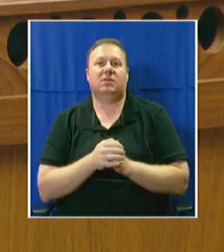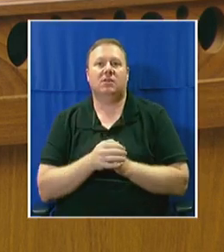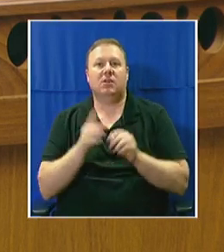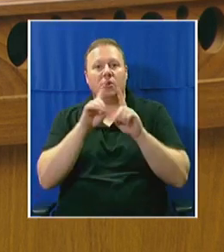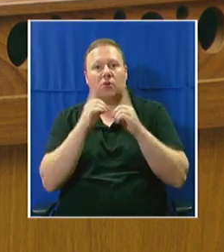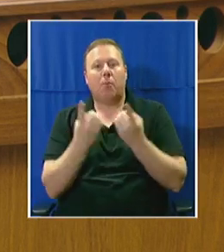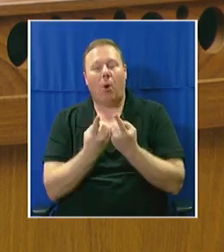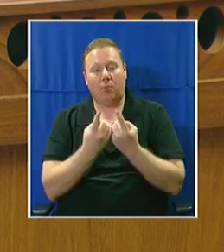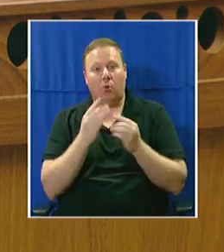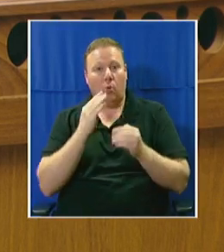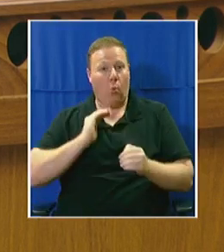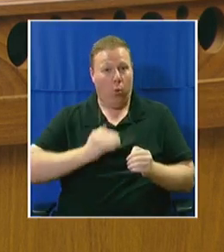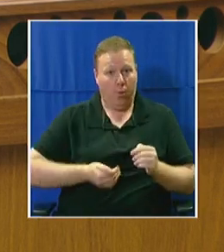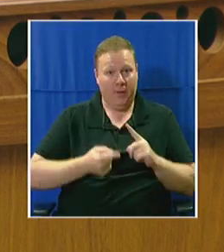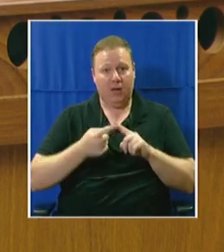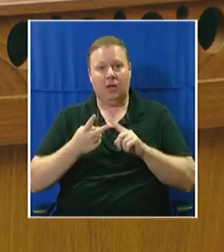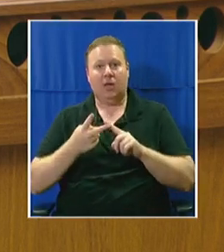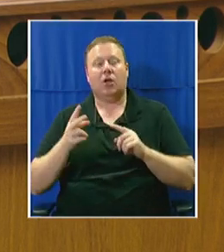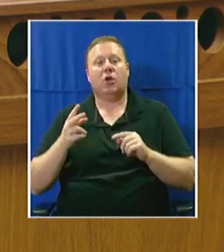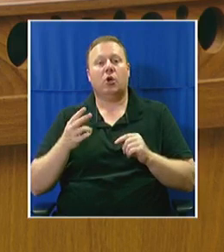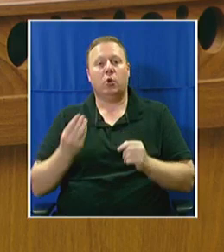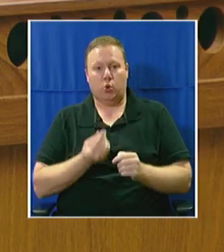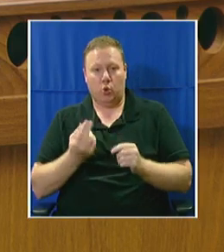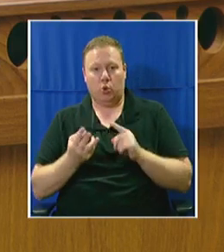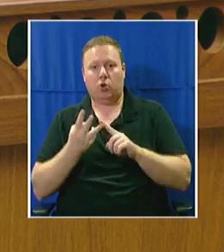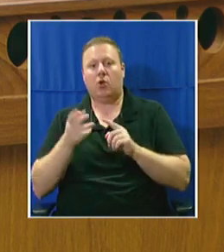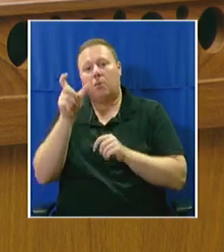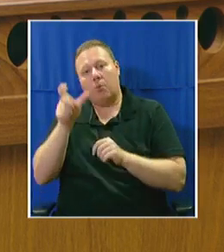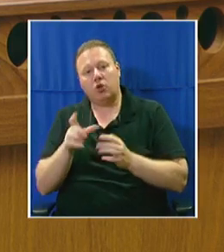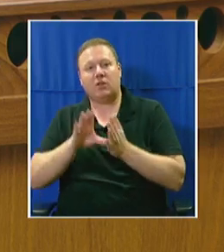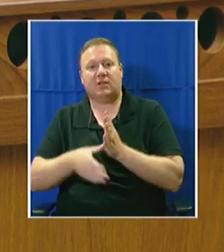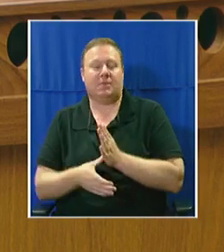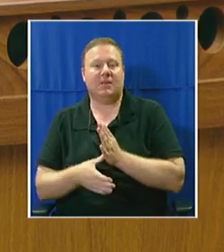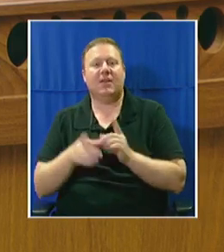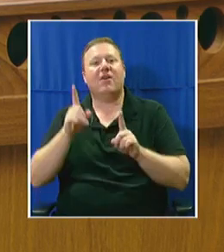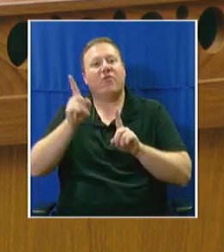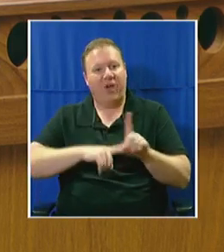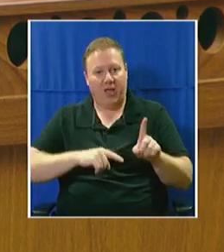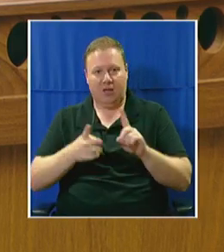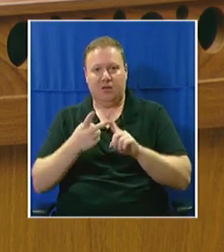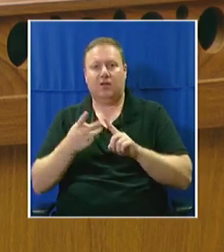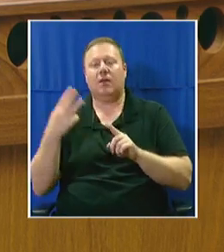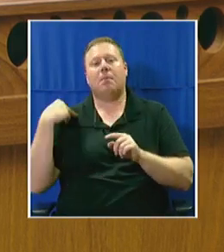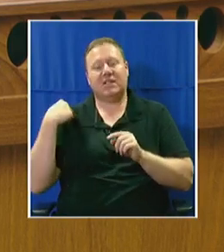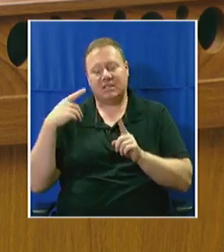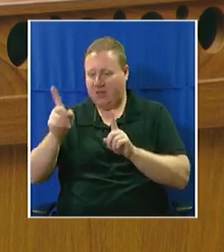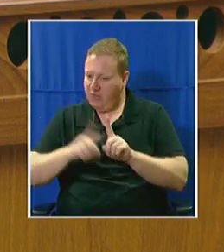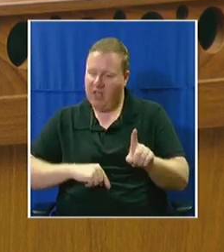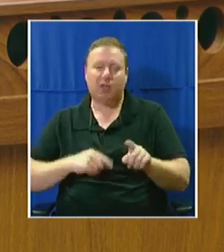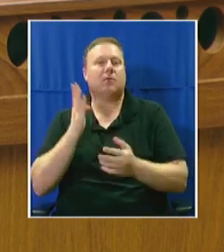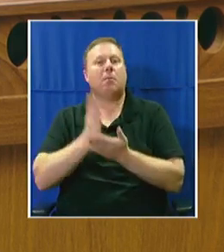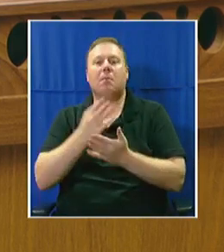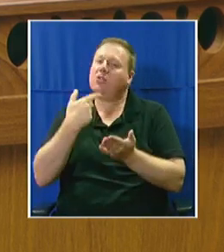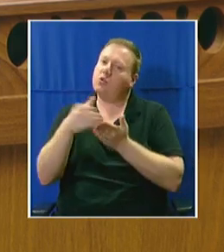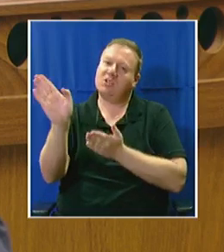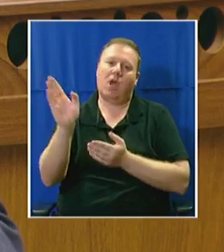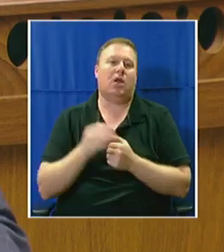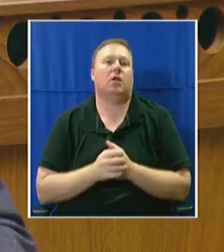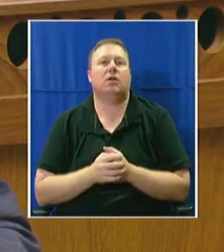sentences nothing has happened there are few hard truths that we need to deal with in order to start changing the course of